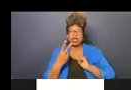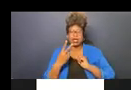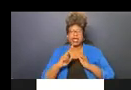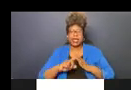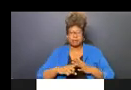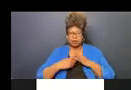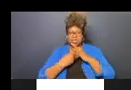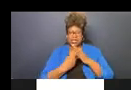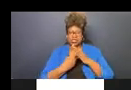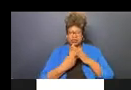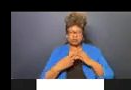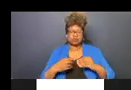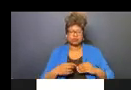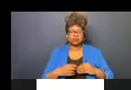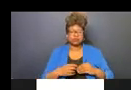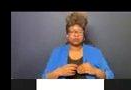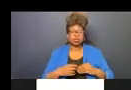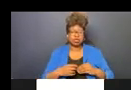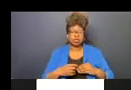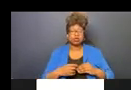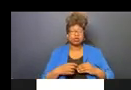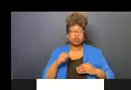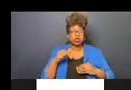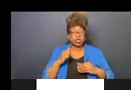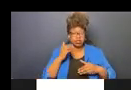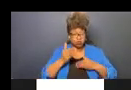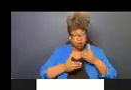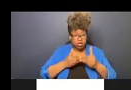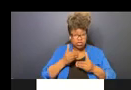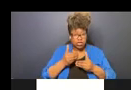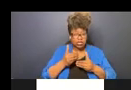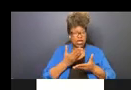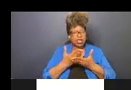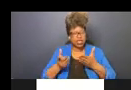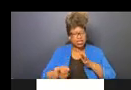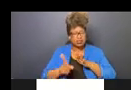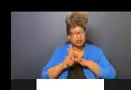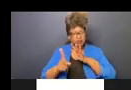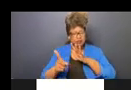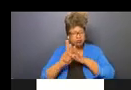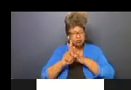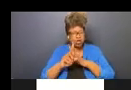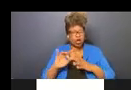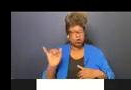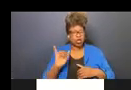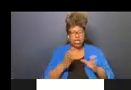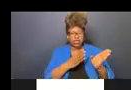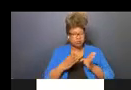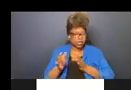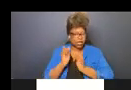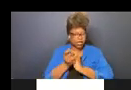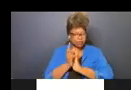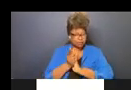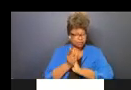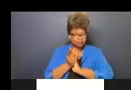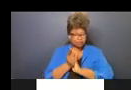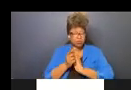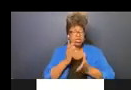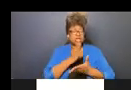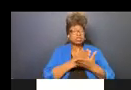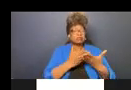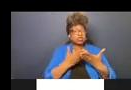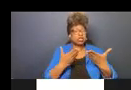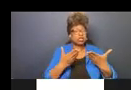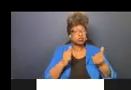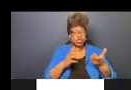as things float to the top through this process, we really like to plan on our feet. There are things that we can take action on and run